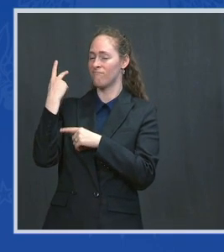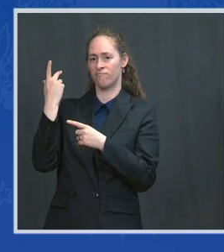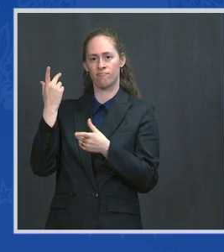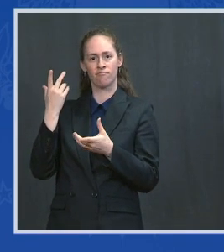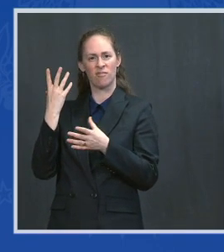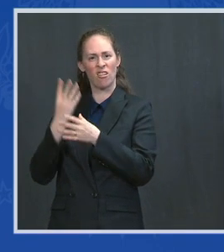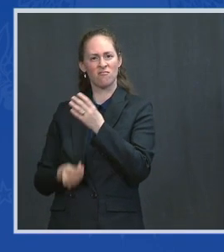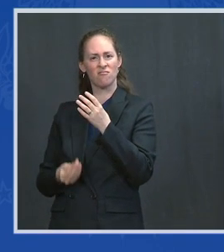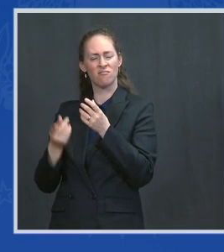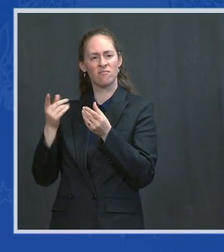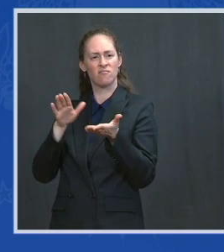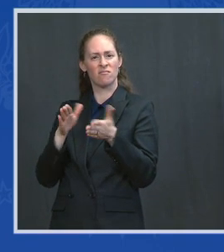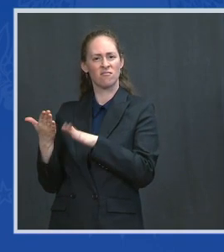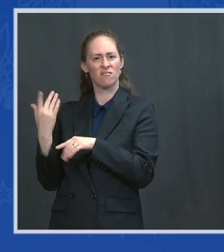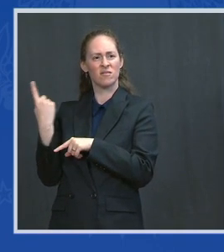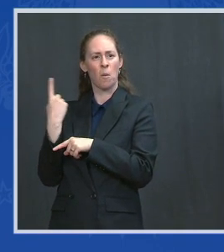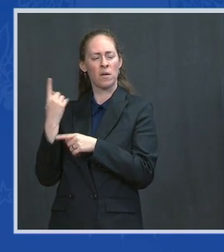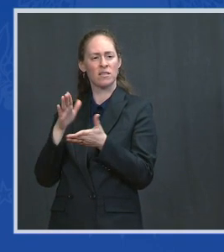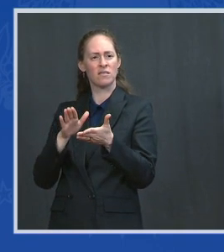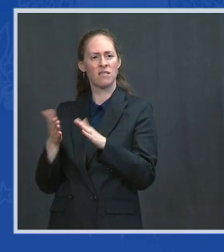like you got the news 10 seconds ago.